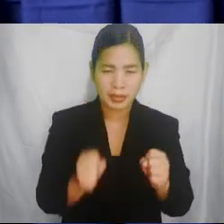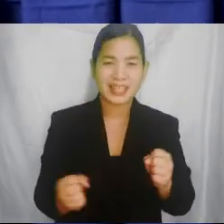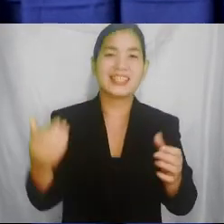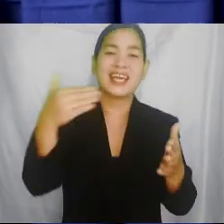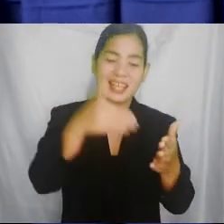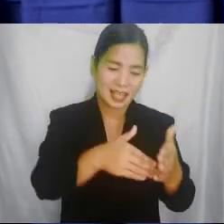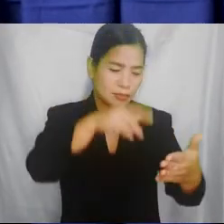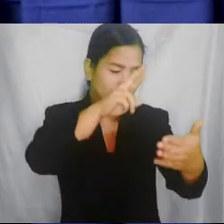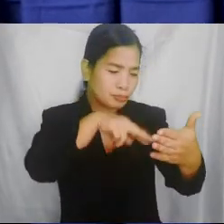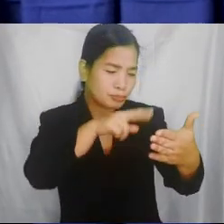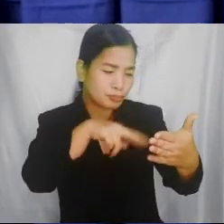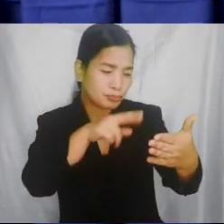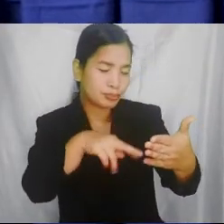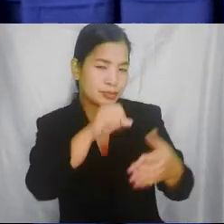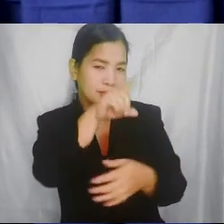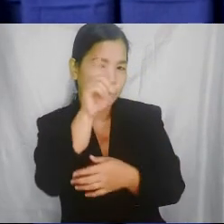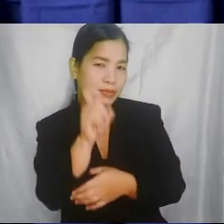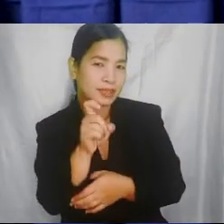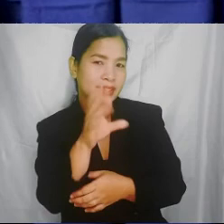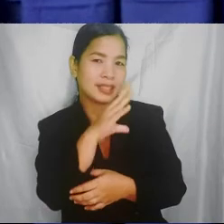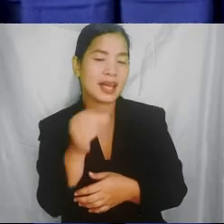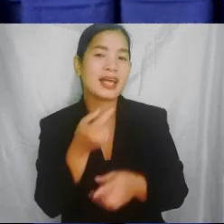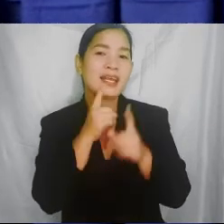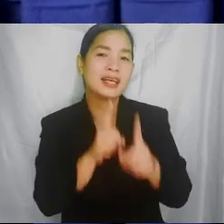questions for clarifications.